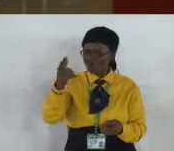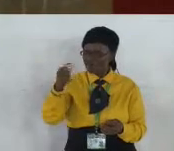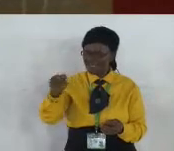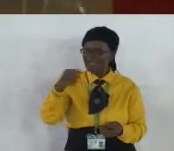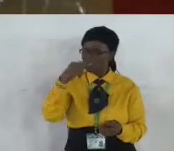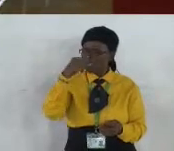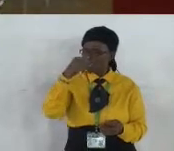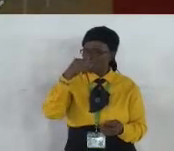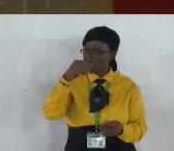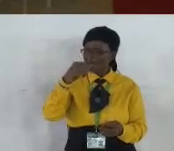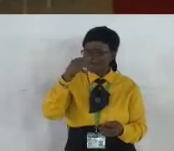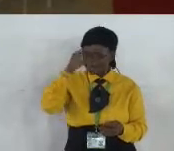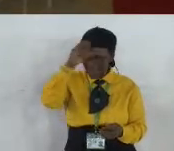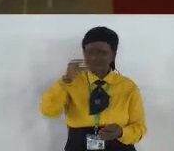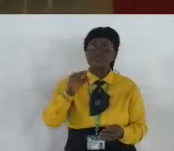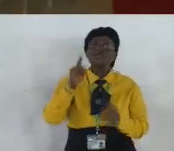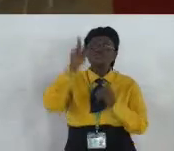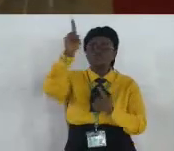You did it.